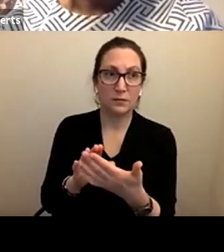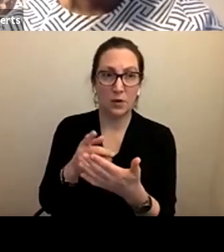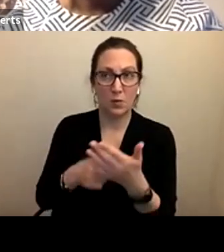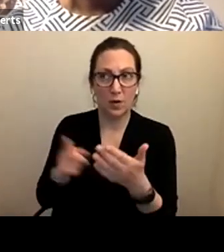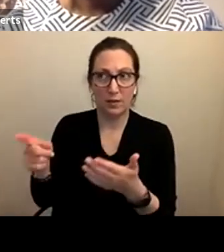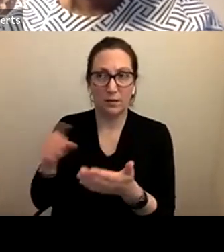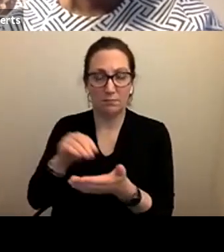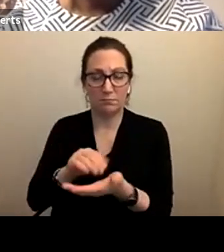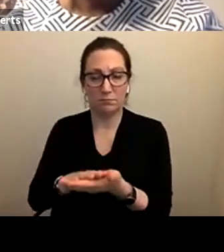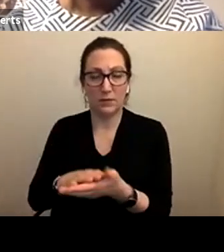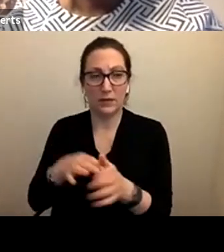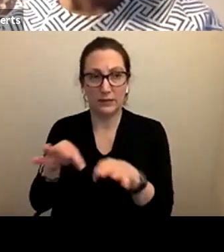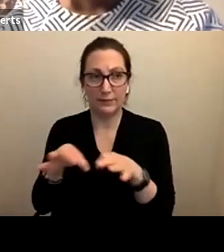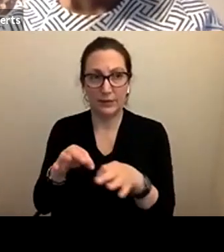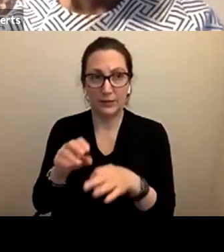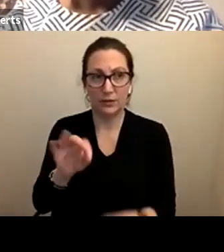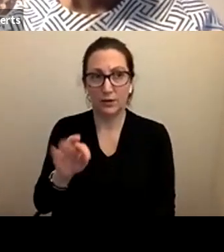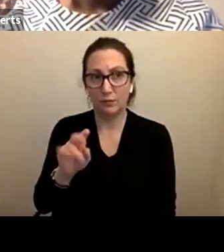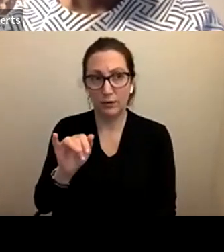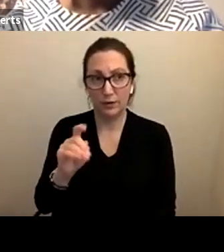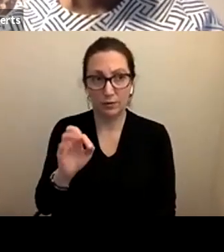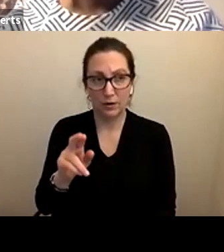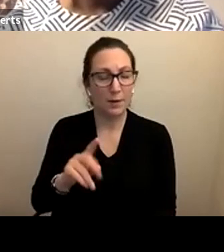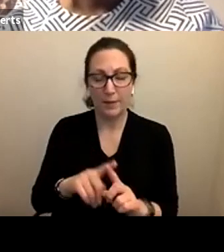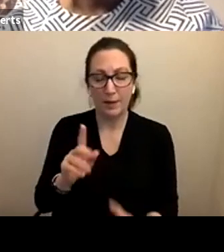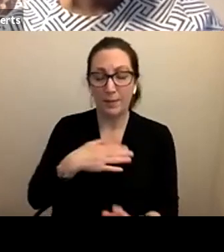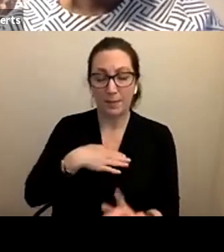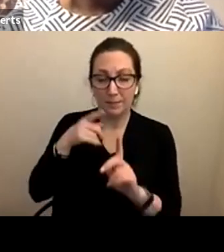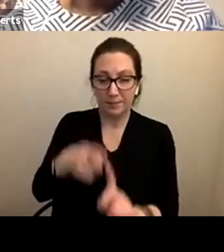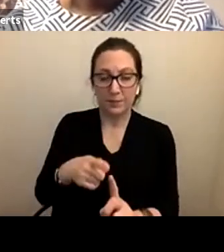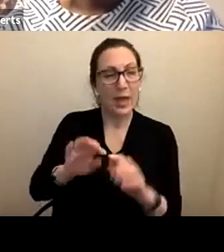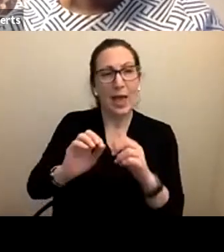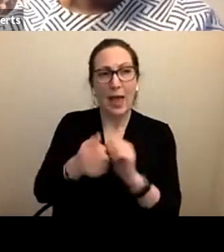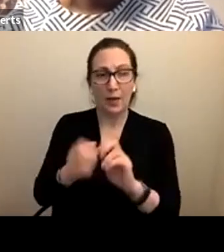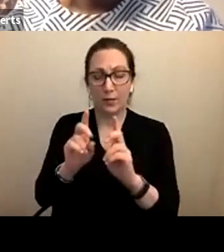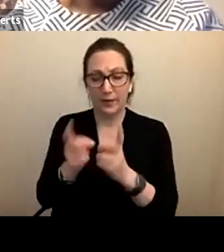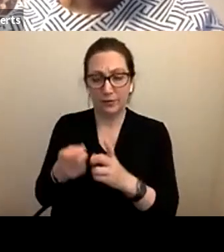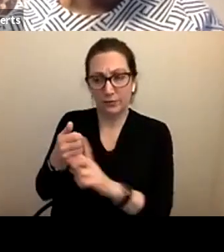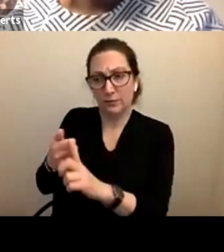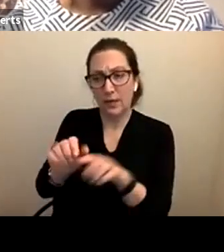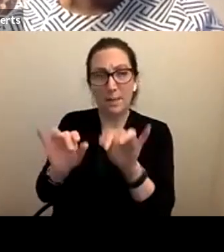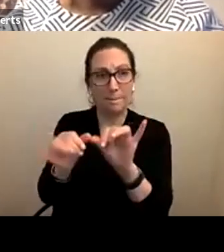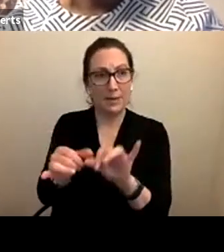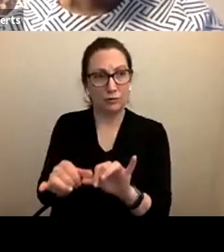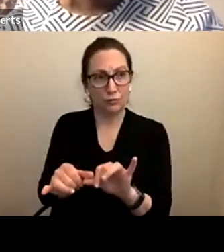definition. But the key question here is, how does the district measure what it